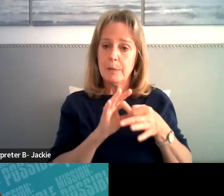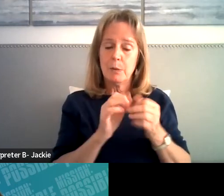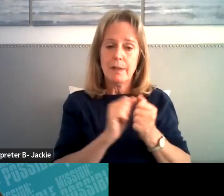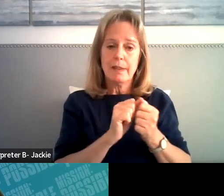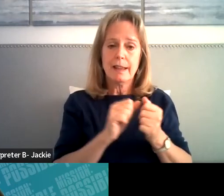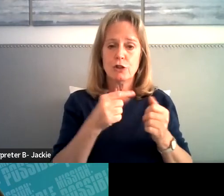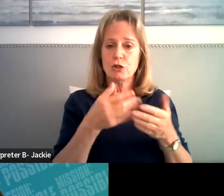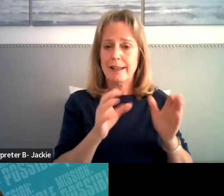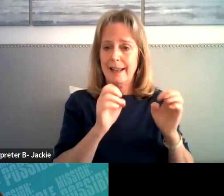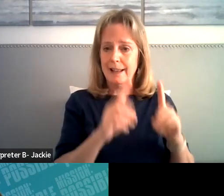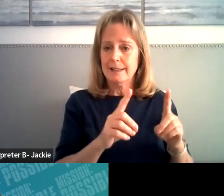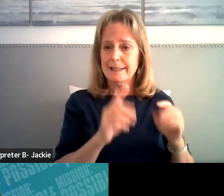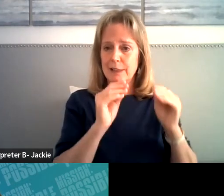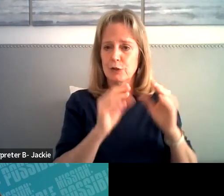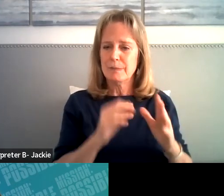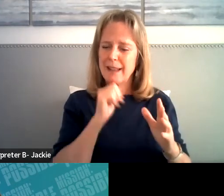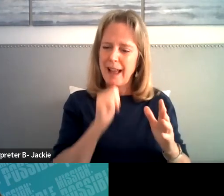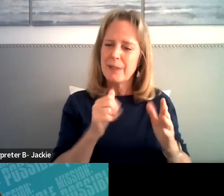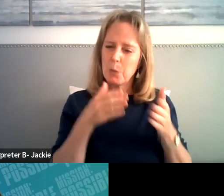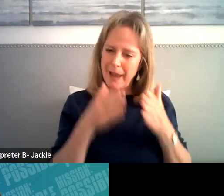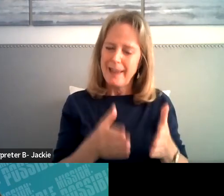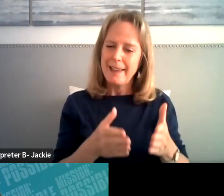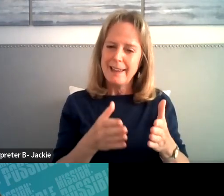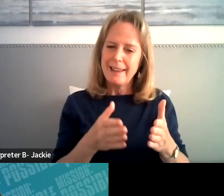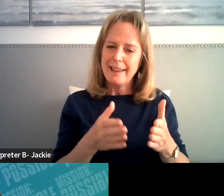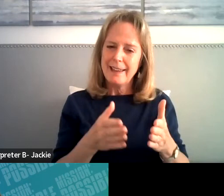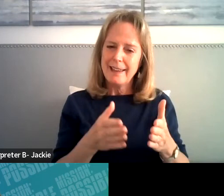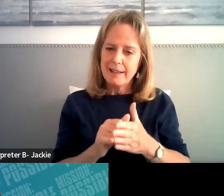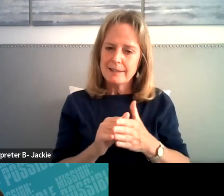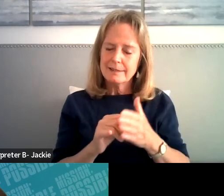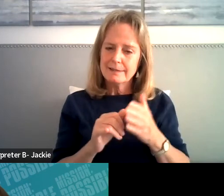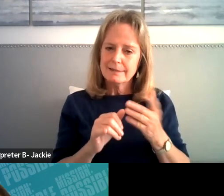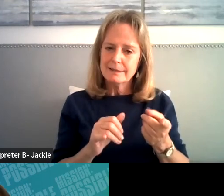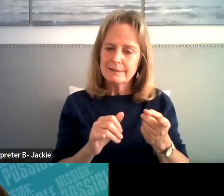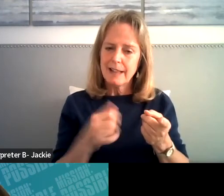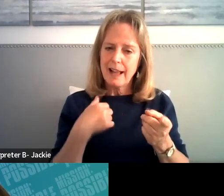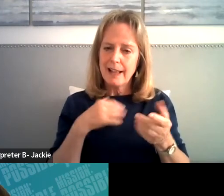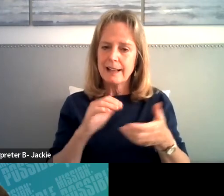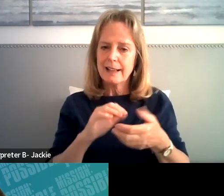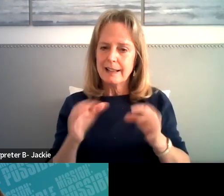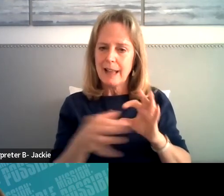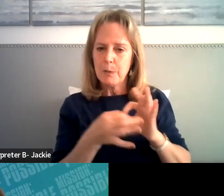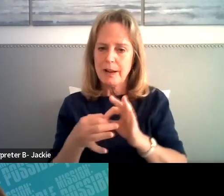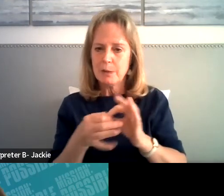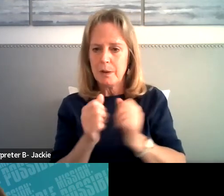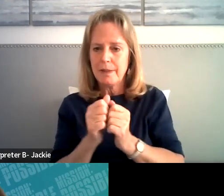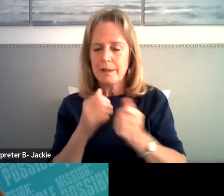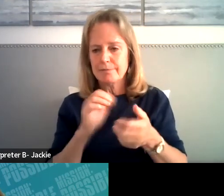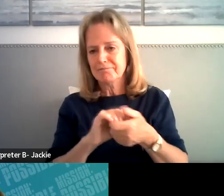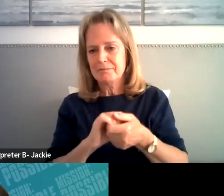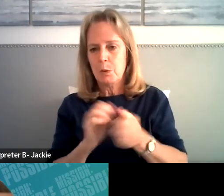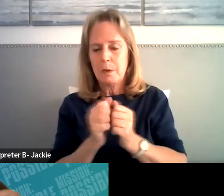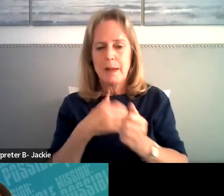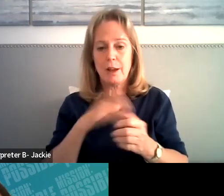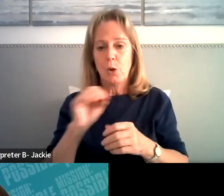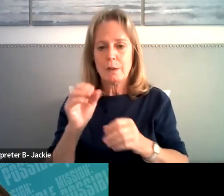but not the way that I collaborate with my co-teachers. So